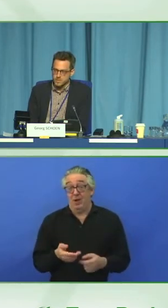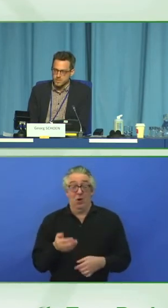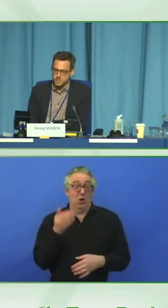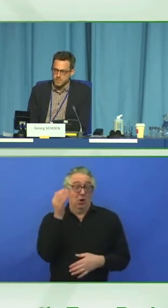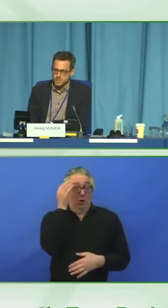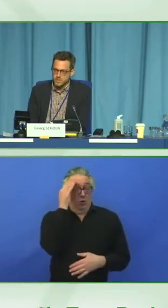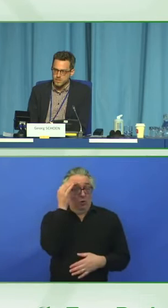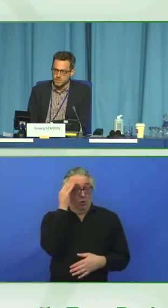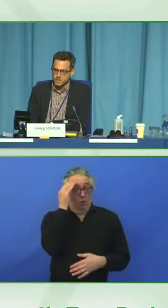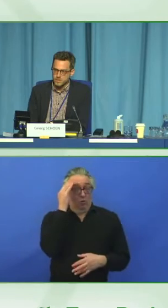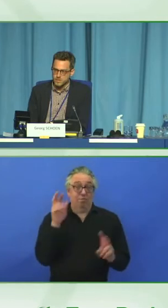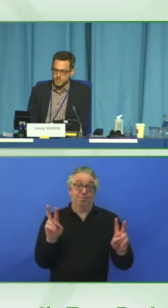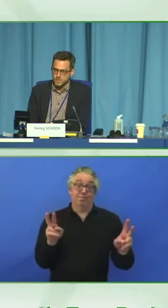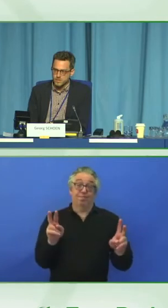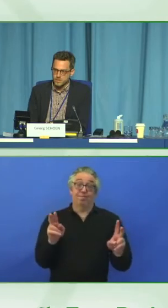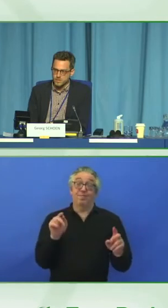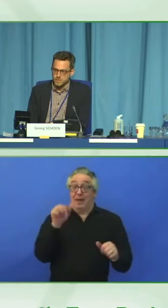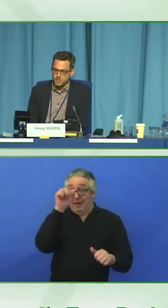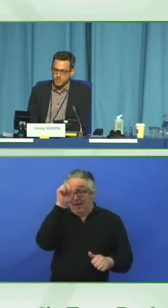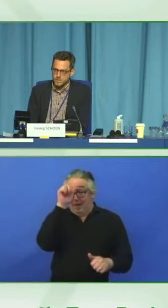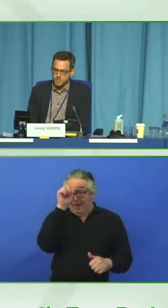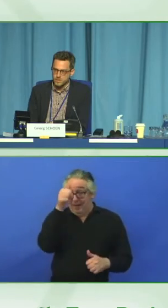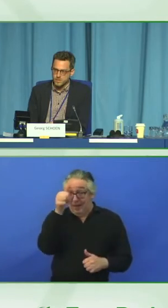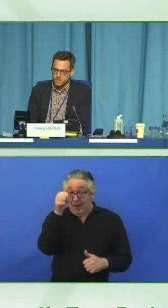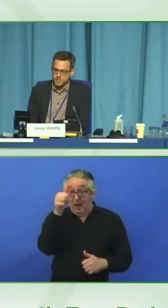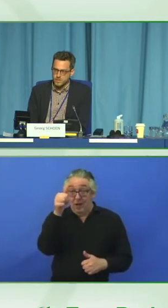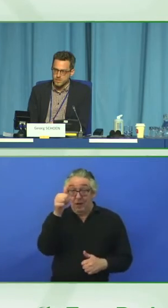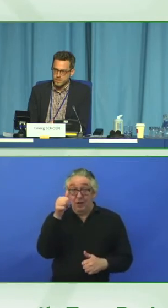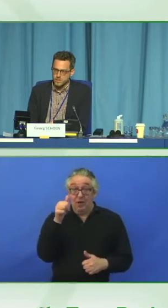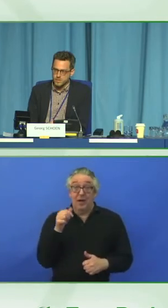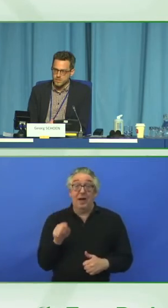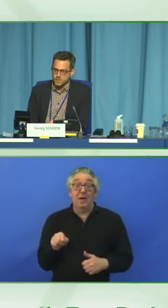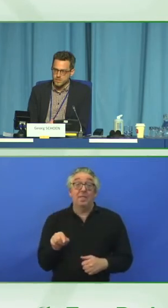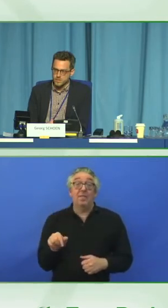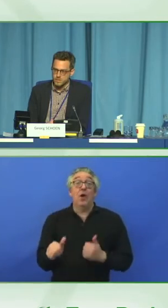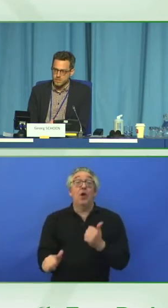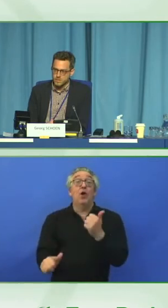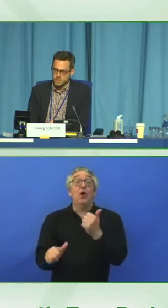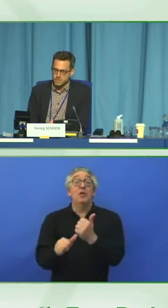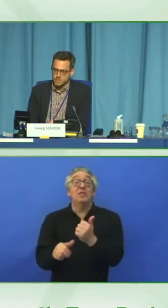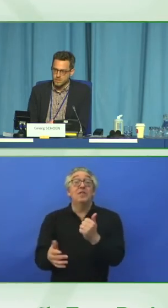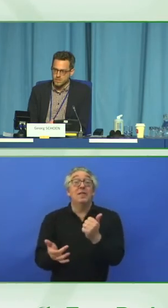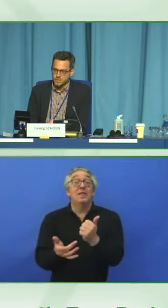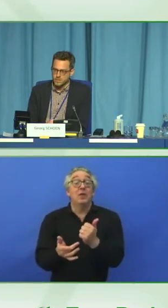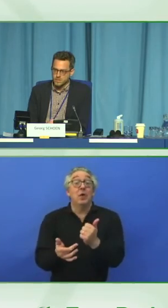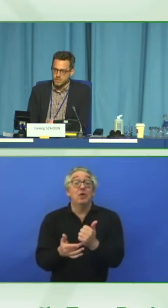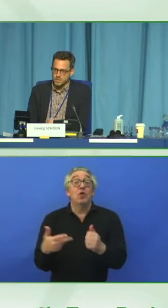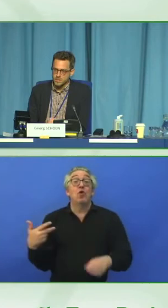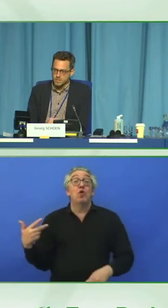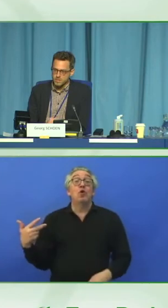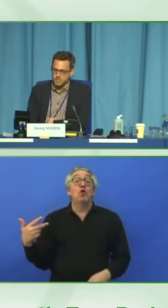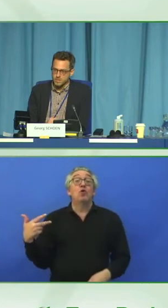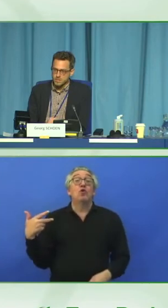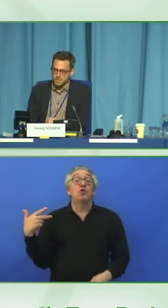entrepreneurs in India, especially in the assistive technology space, are because of a lack of an ecosystem